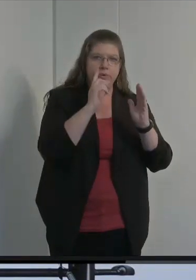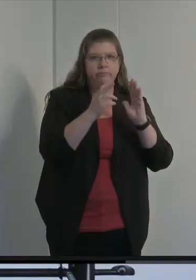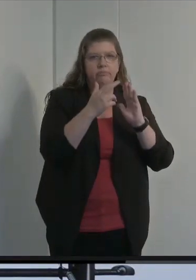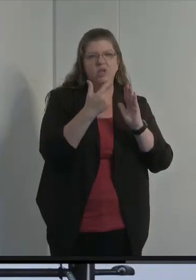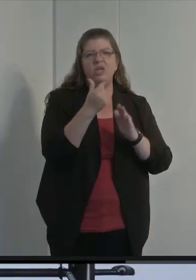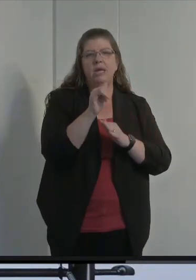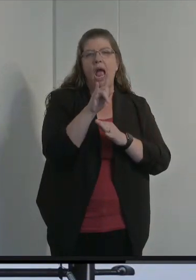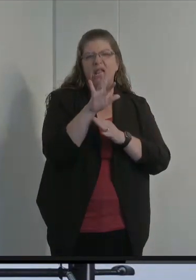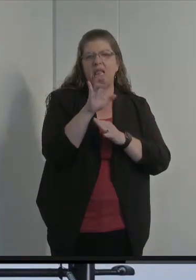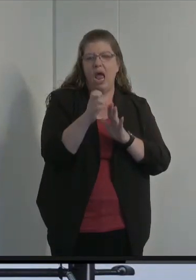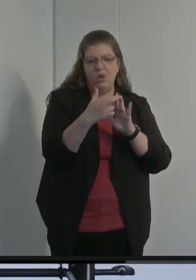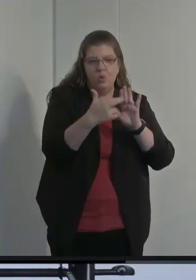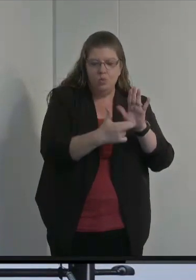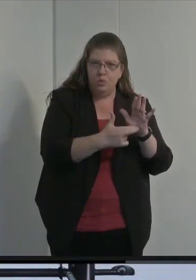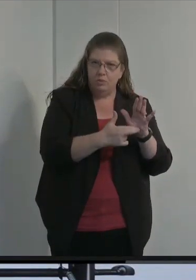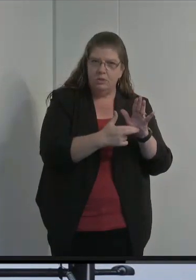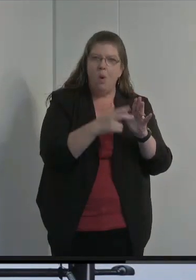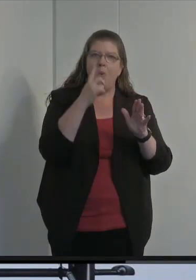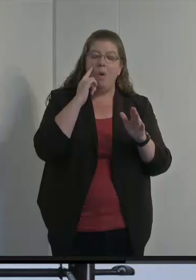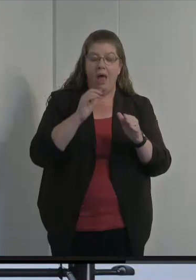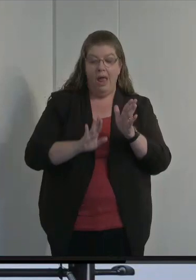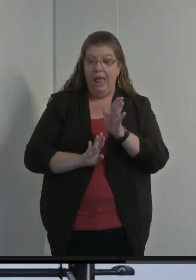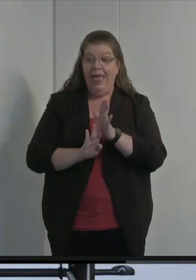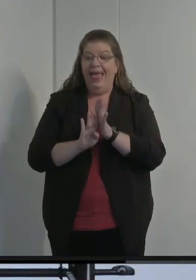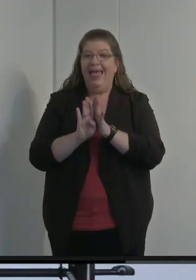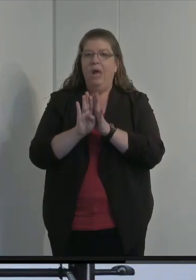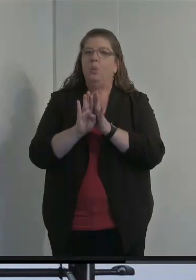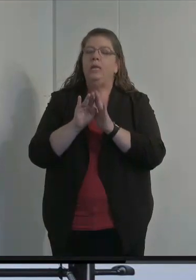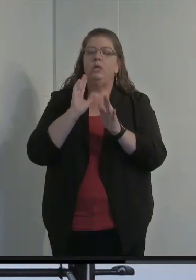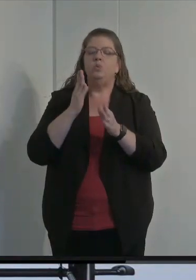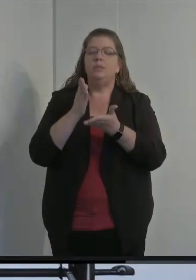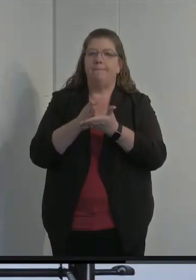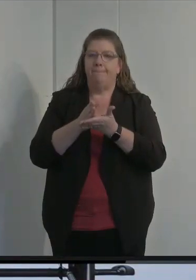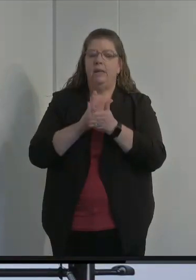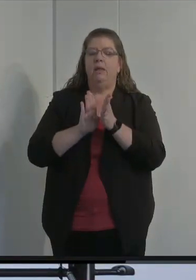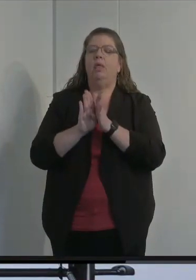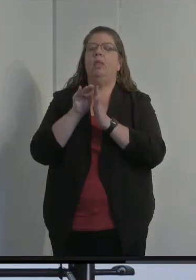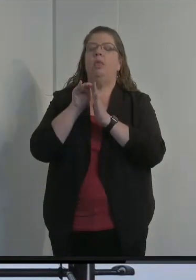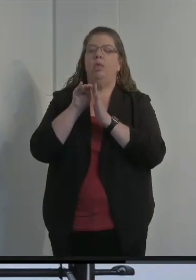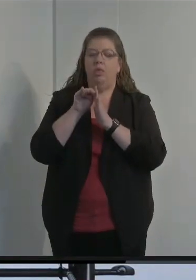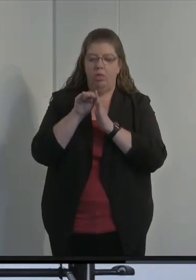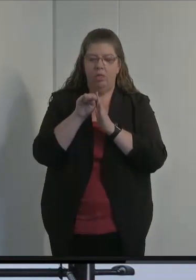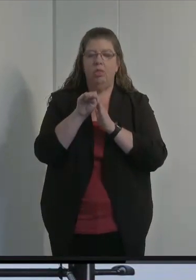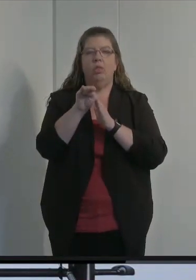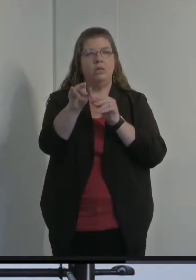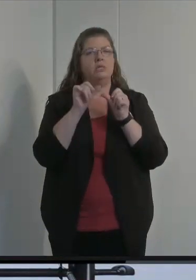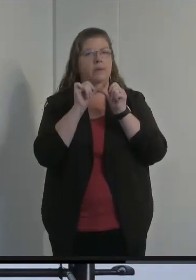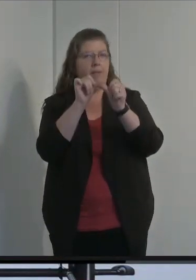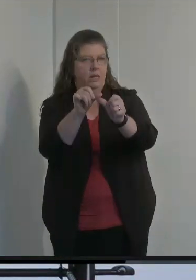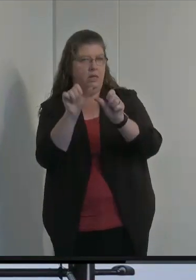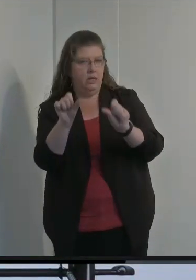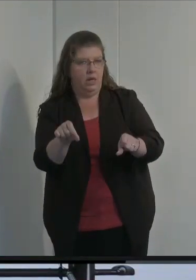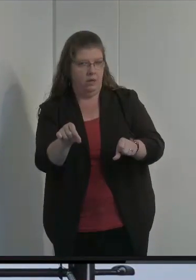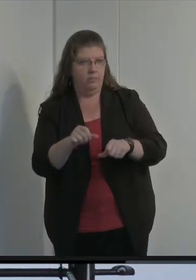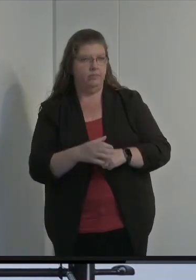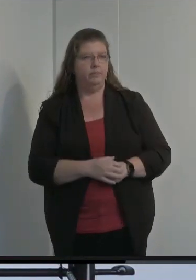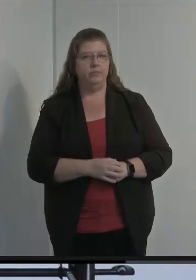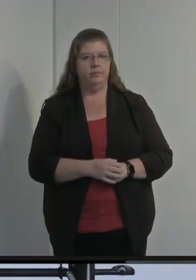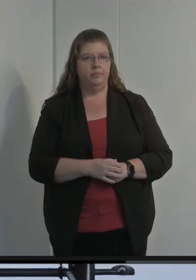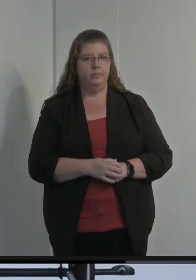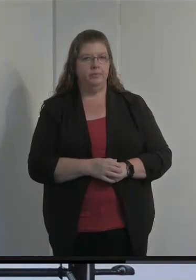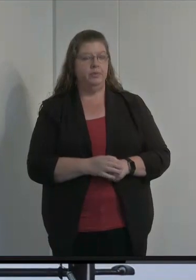we need to arrest the trend of increasing cases in order to get to a place of stability. In Santa